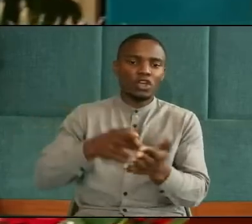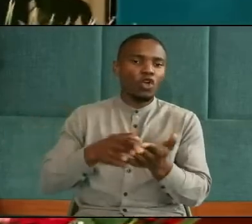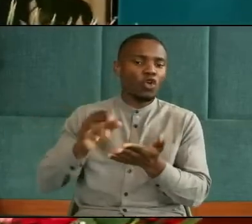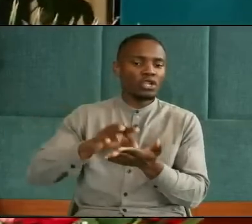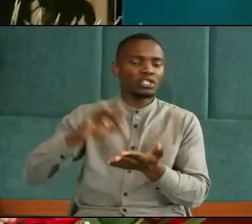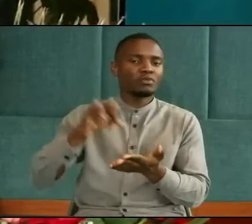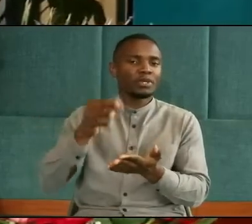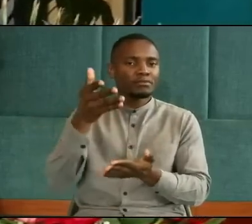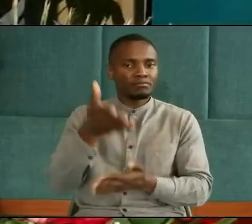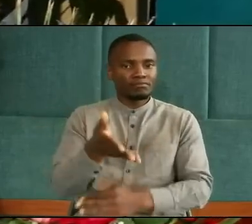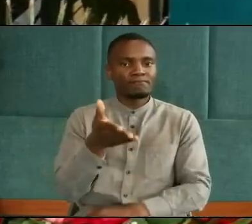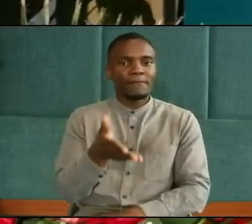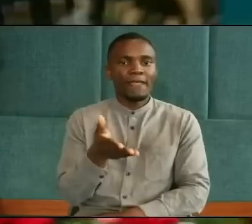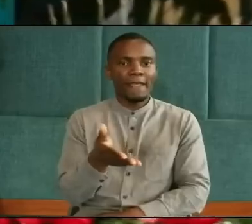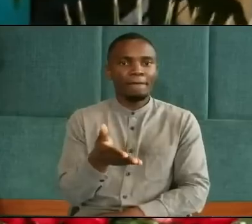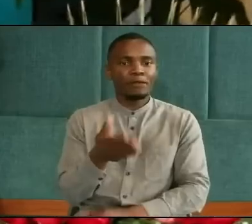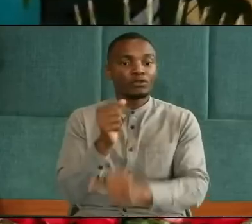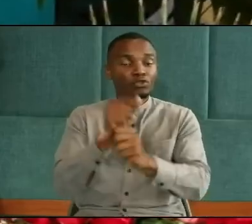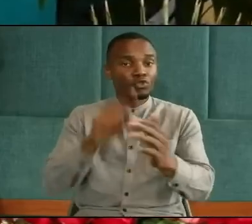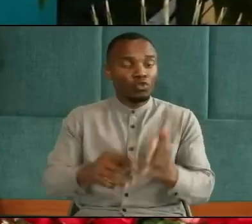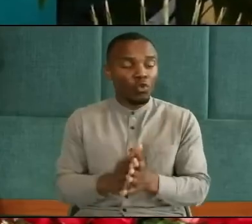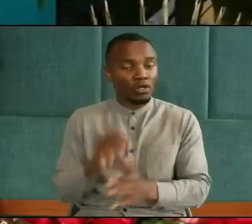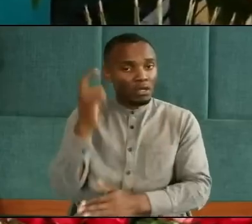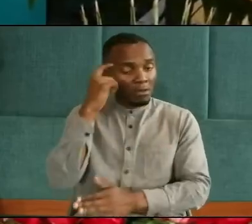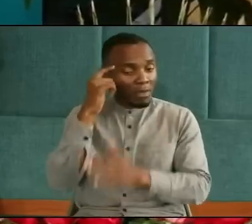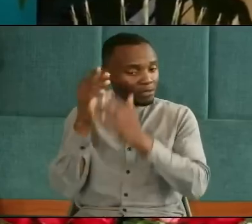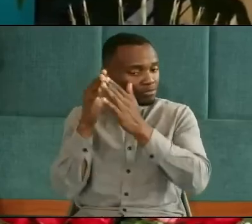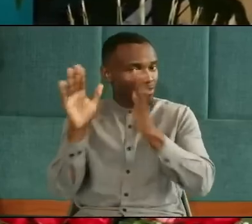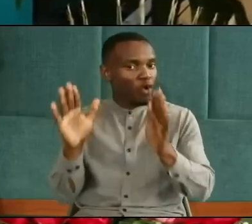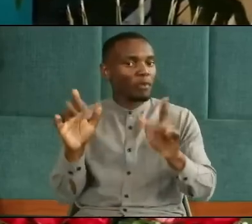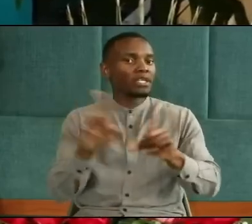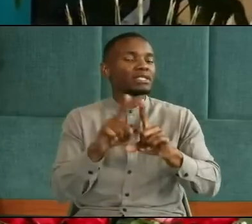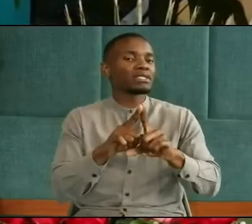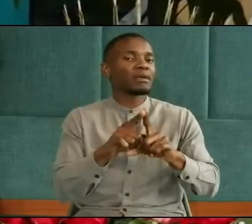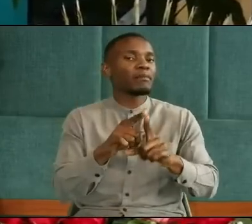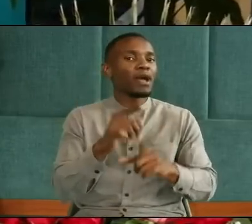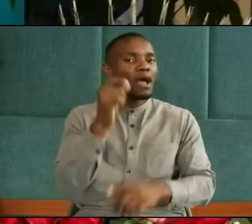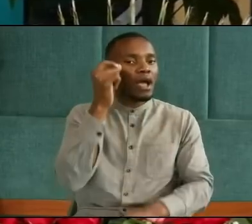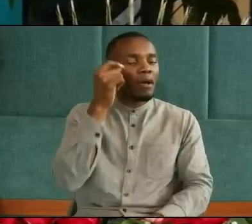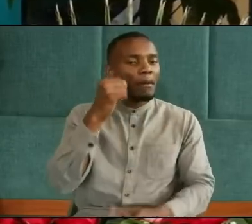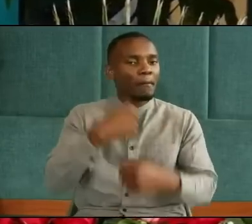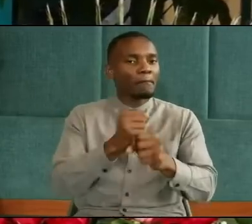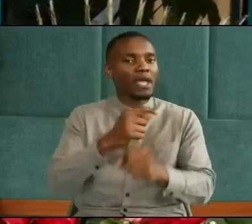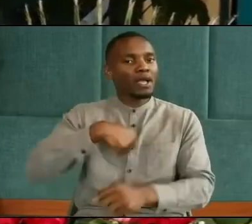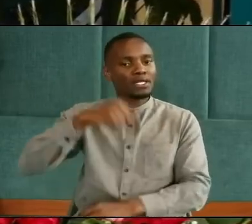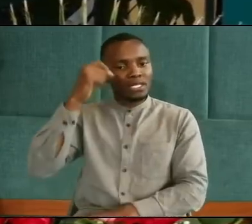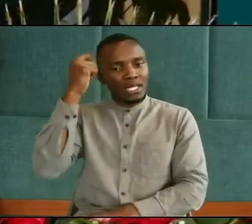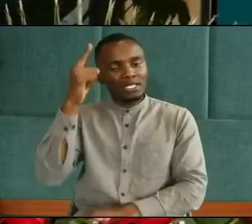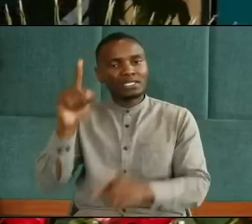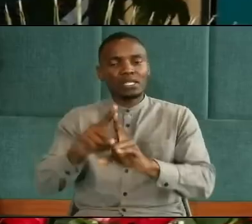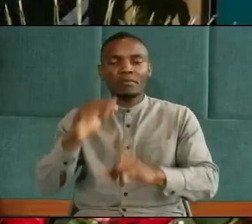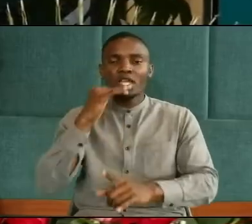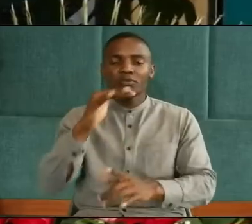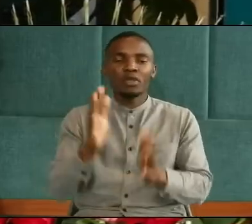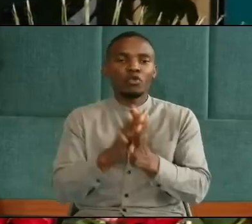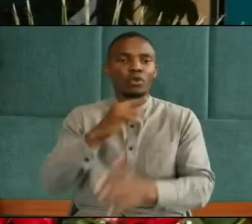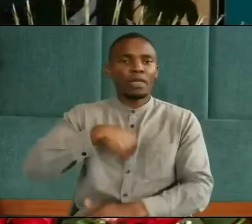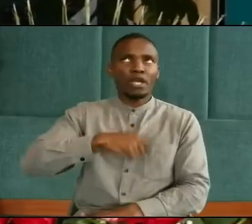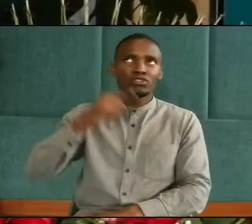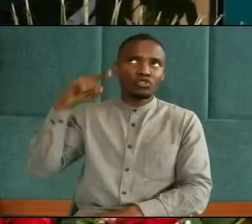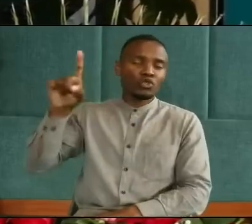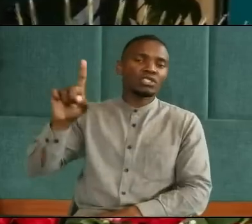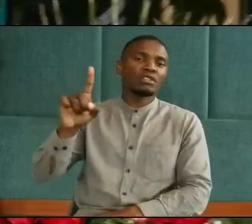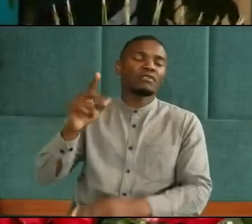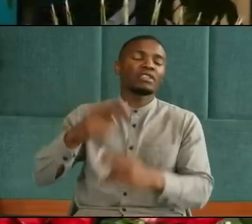Spirit in this place to open our minds and open our understanding and speak to us all by yourself.